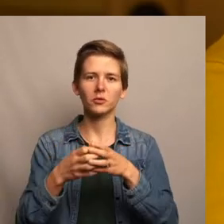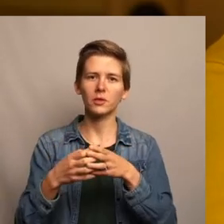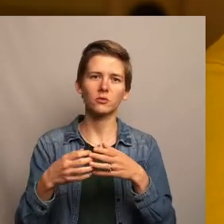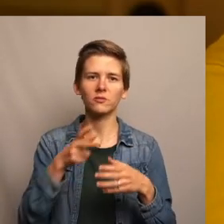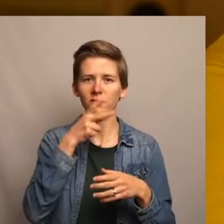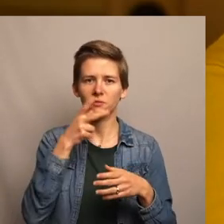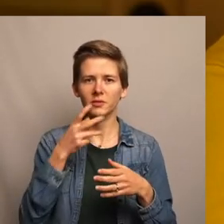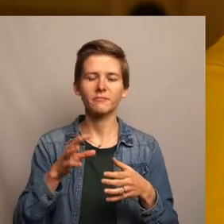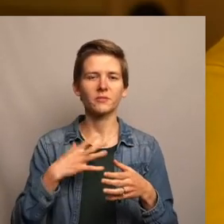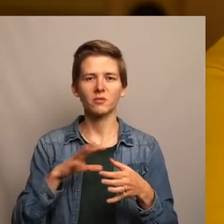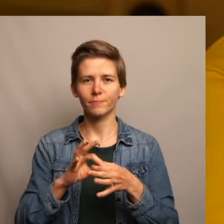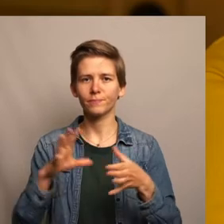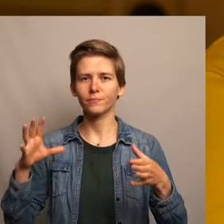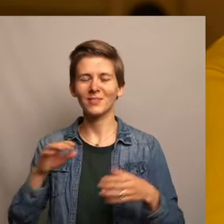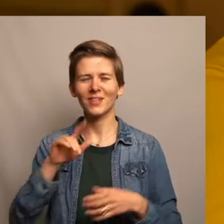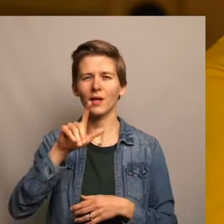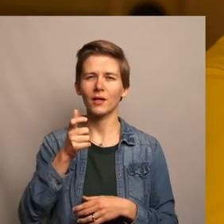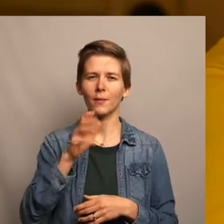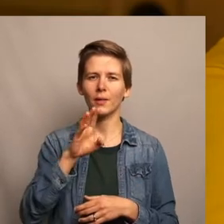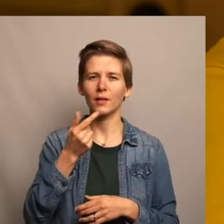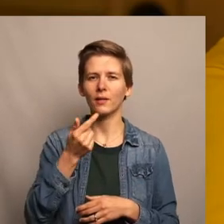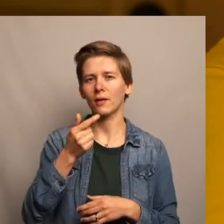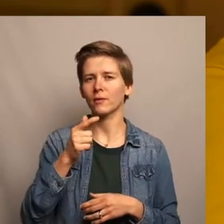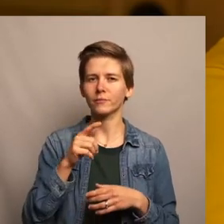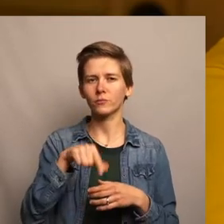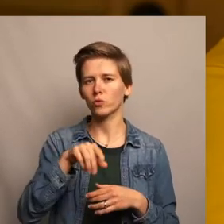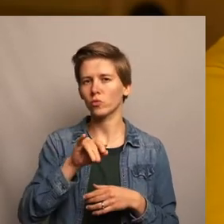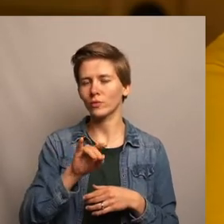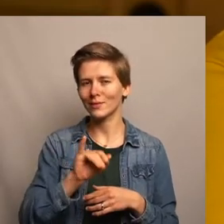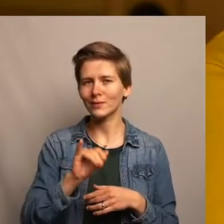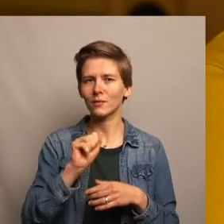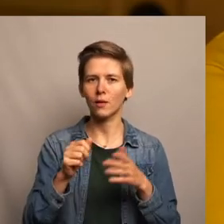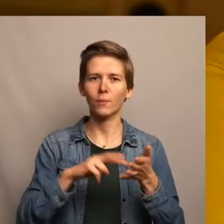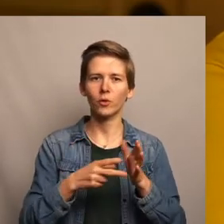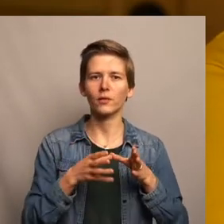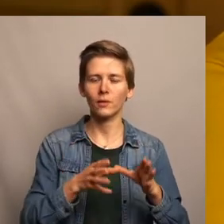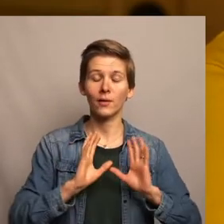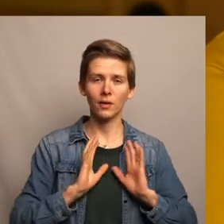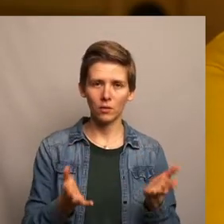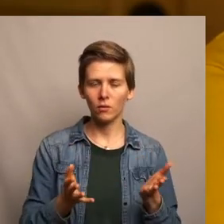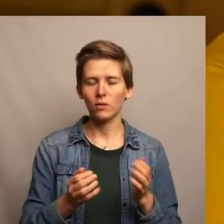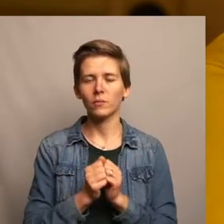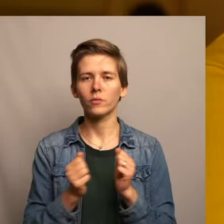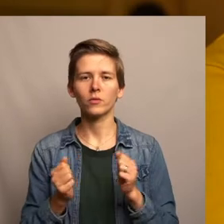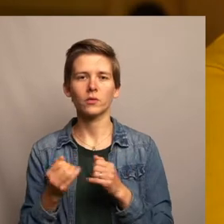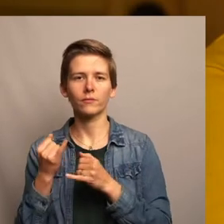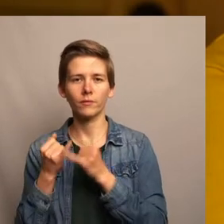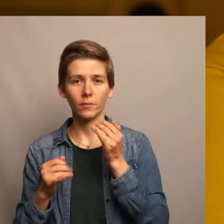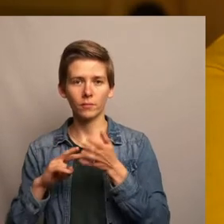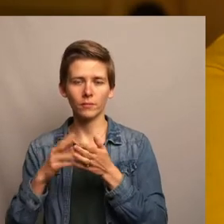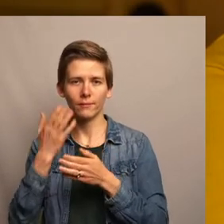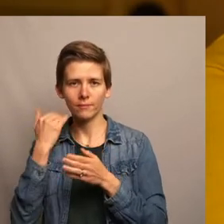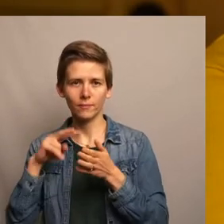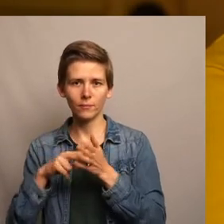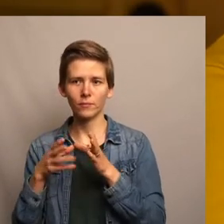an LGBTIQ project, but we have, for my last statistic that I did it a few weeks ago, almost 1/3 of